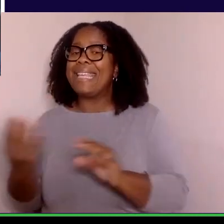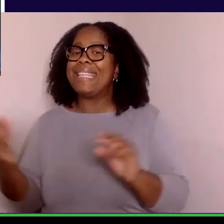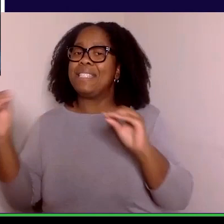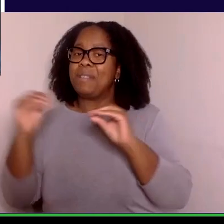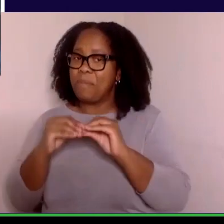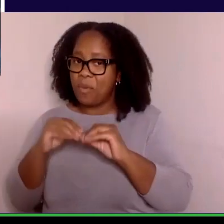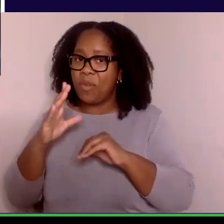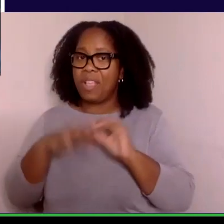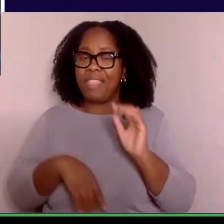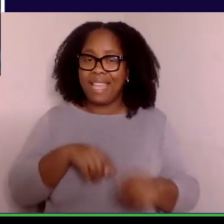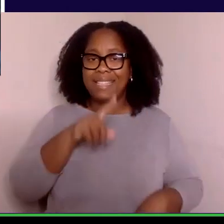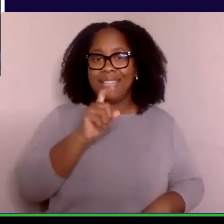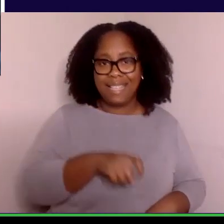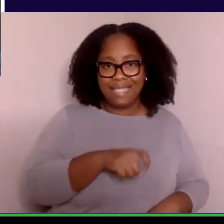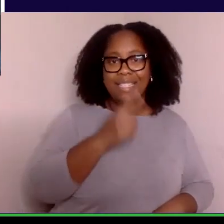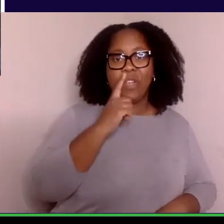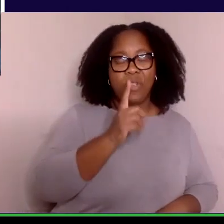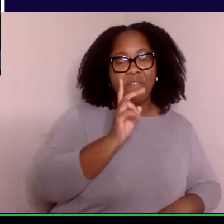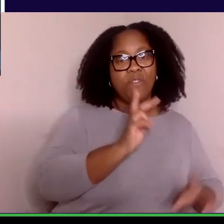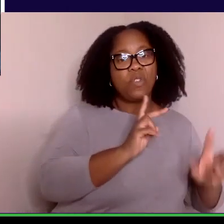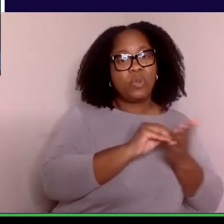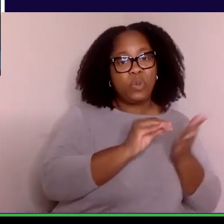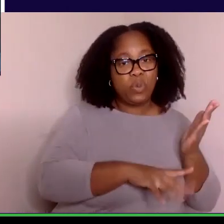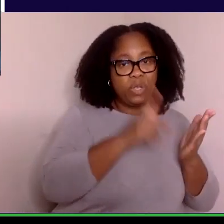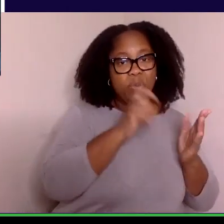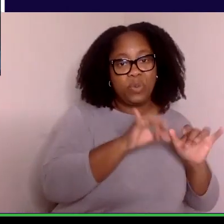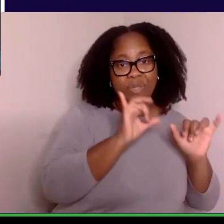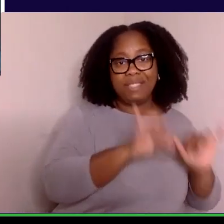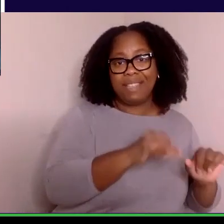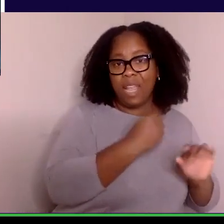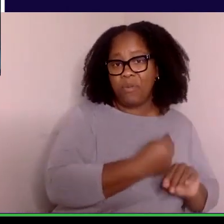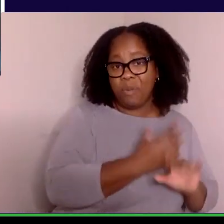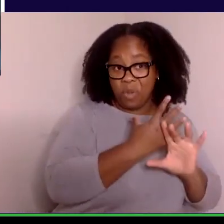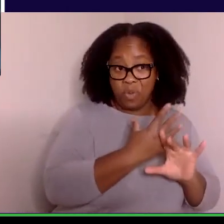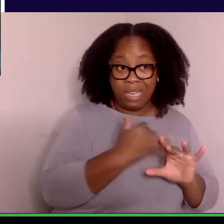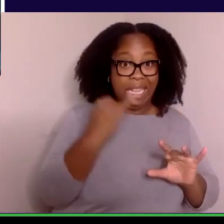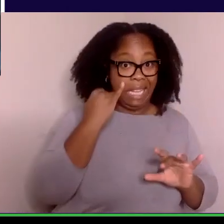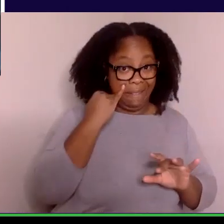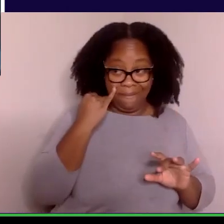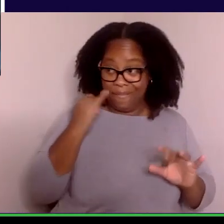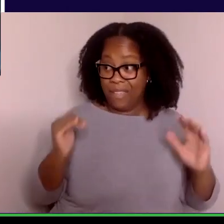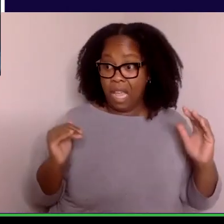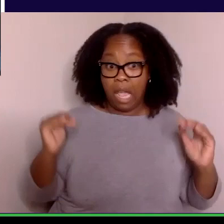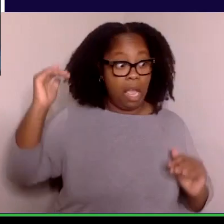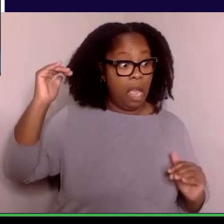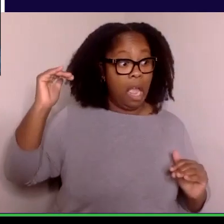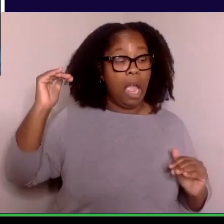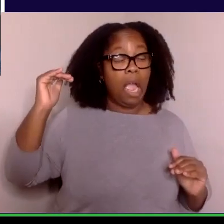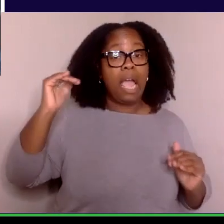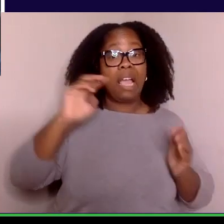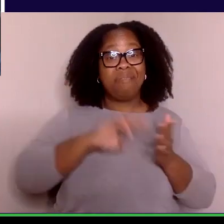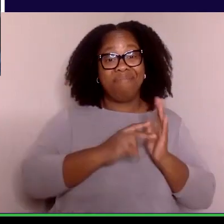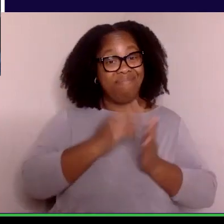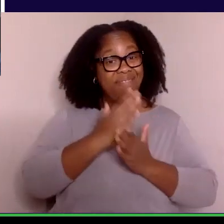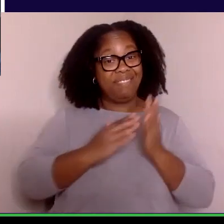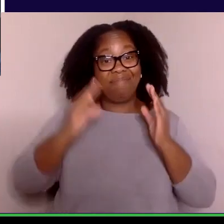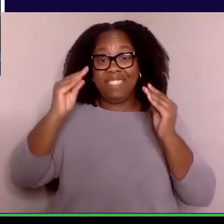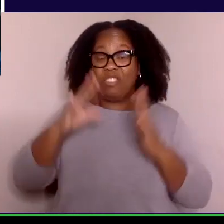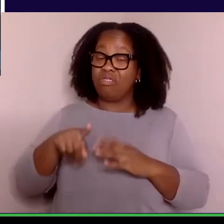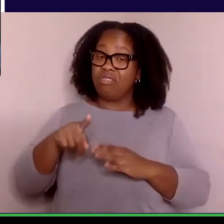students who stay remote, then some educators may be required to physically return.